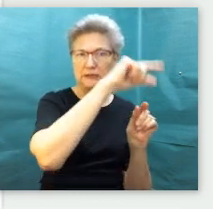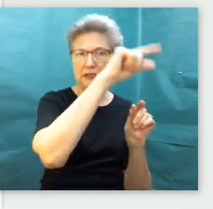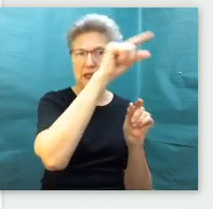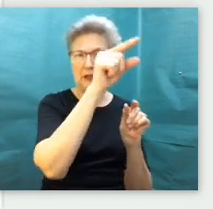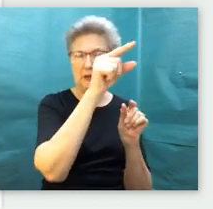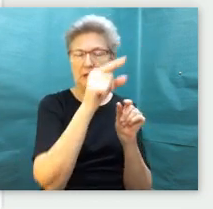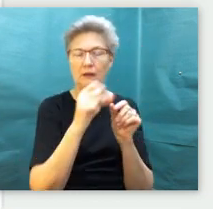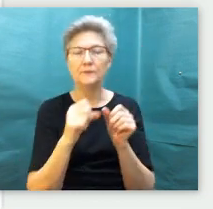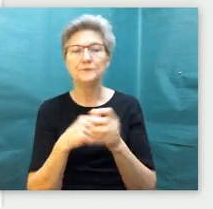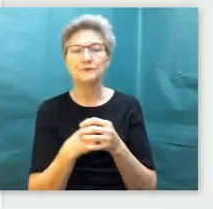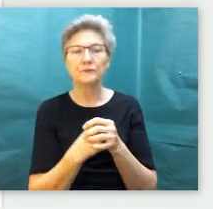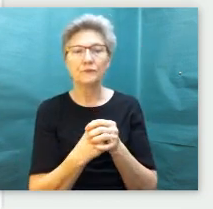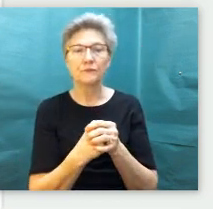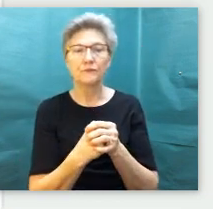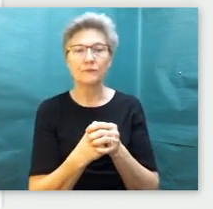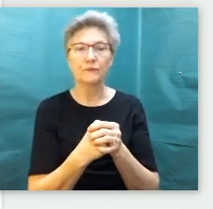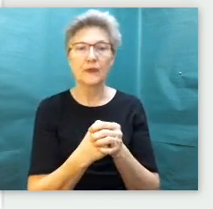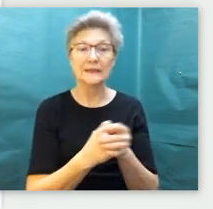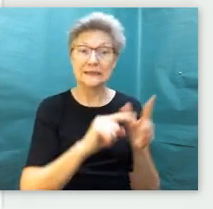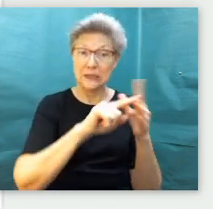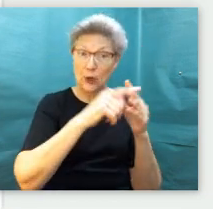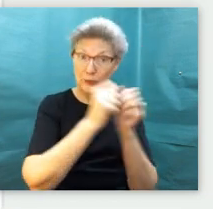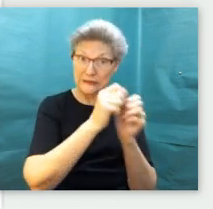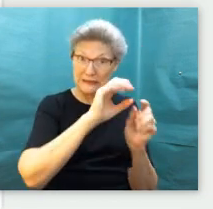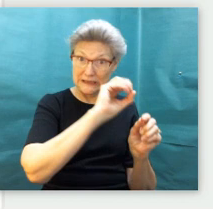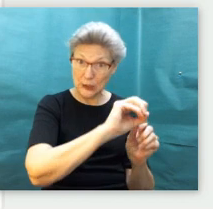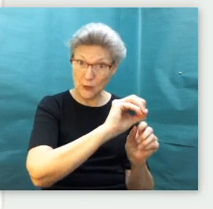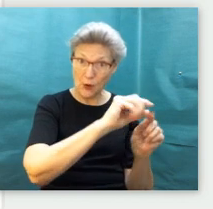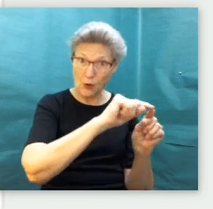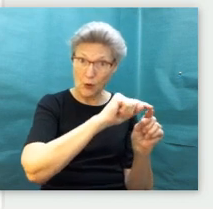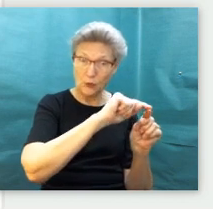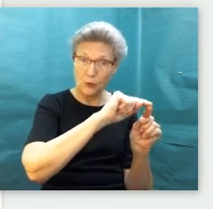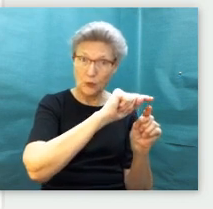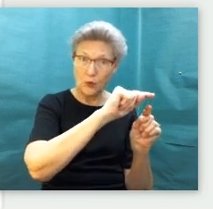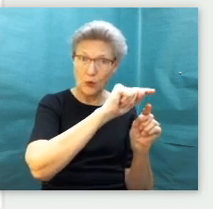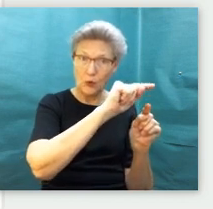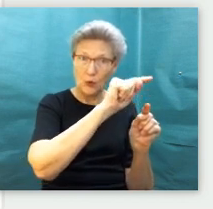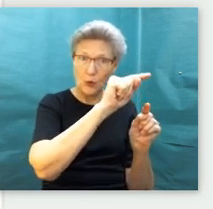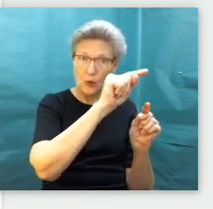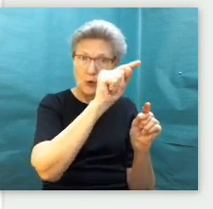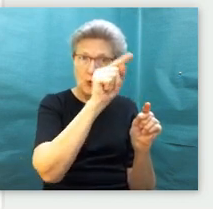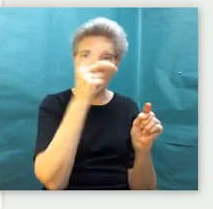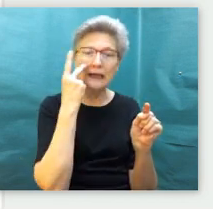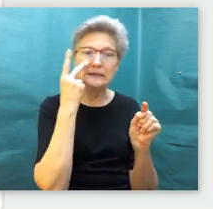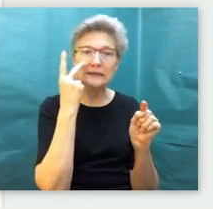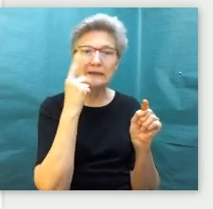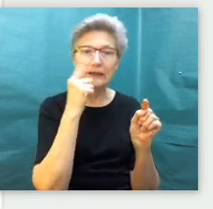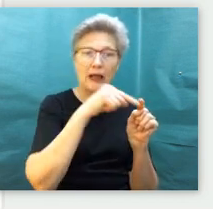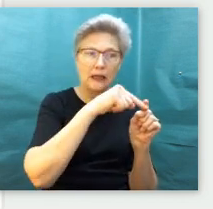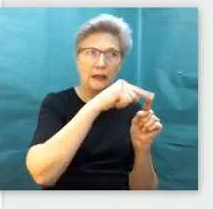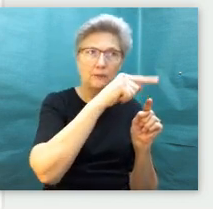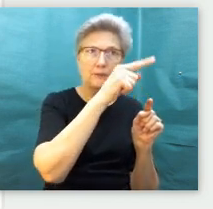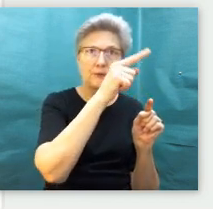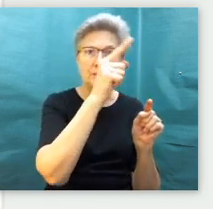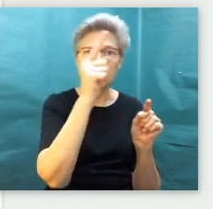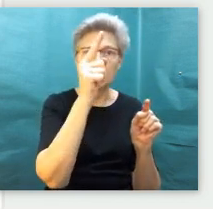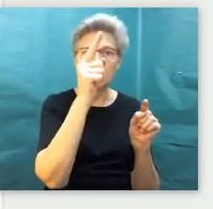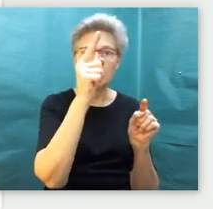down if I did that. All right, so as I look at this, I see that I line up